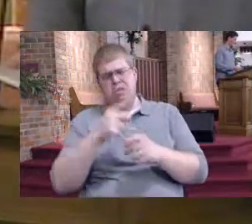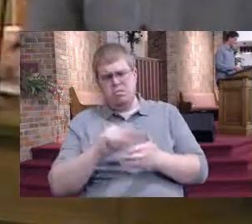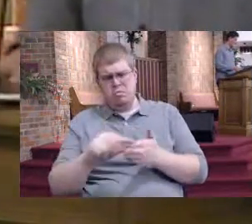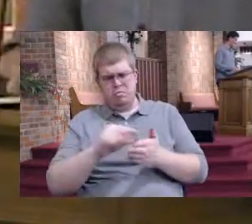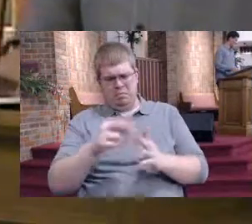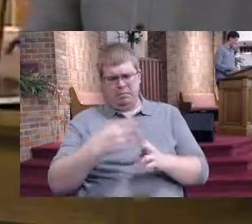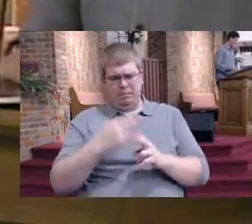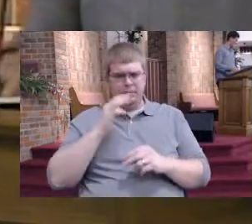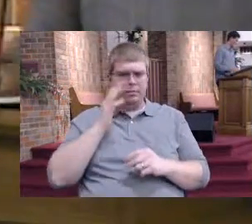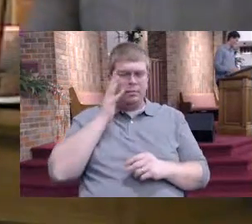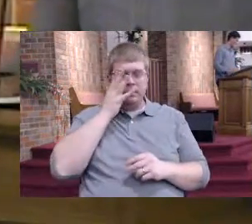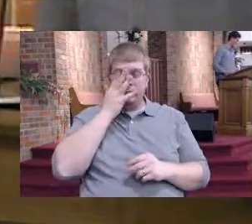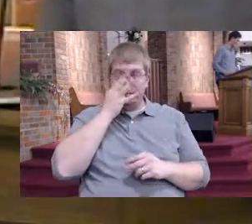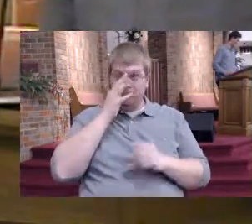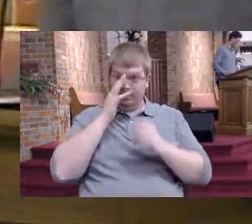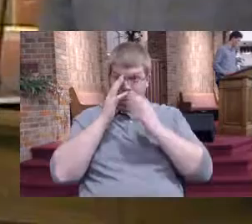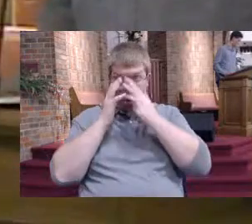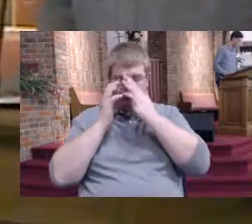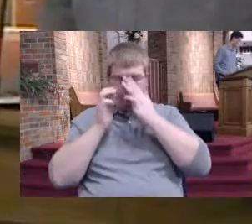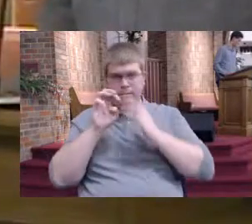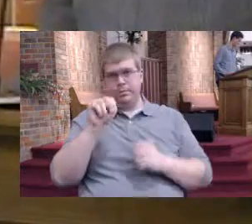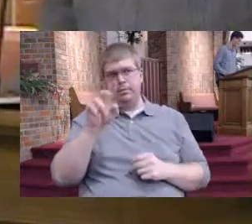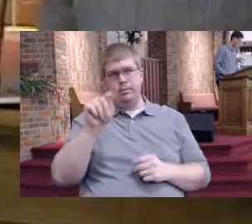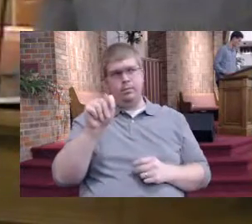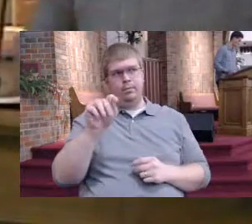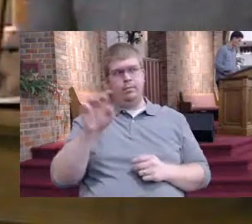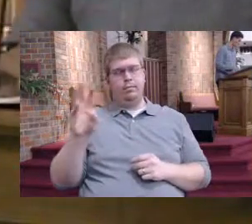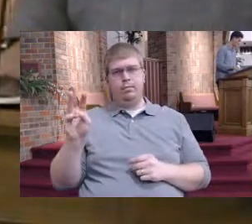Matthew 16, 25.